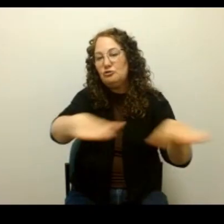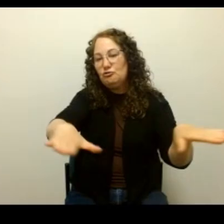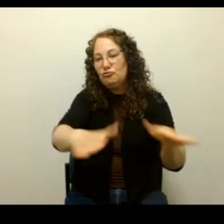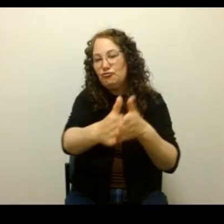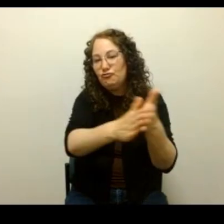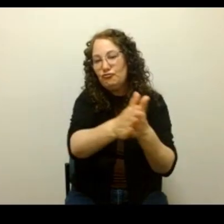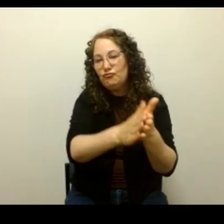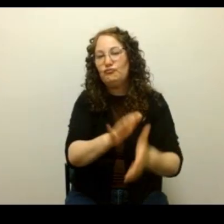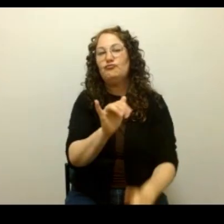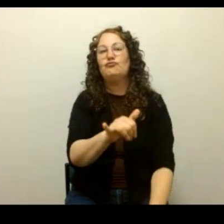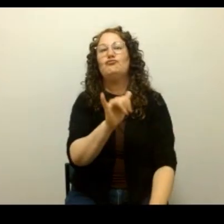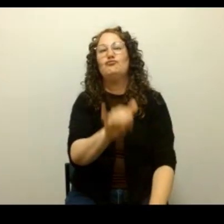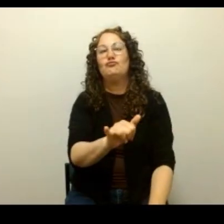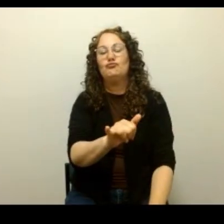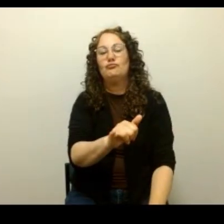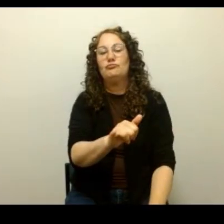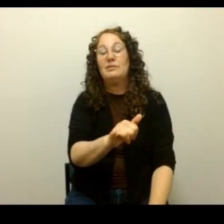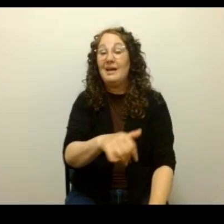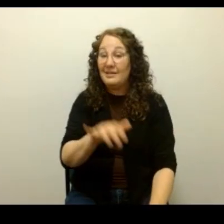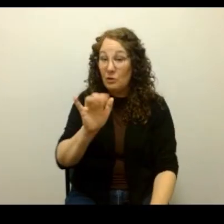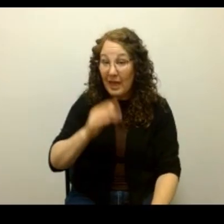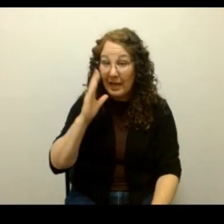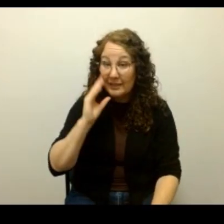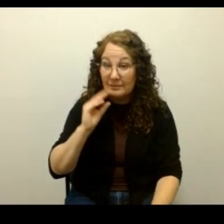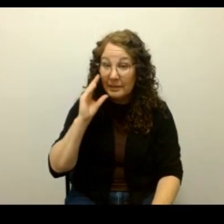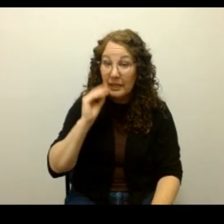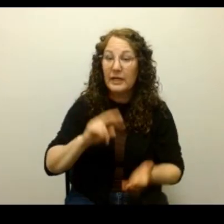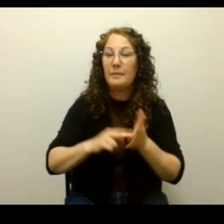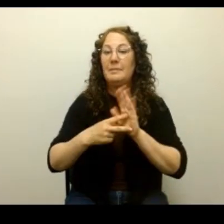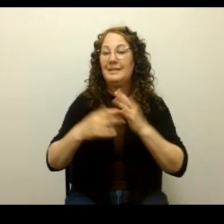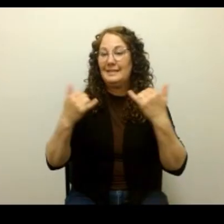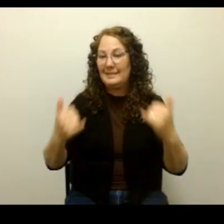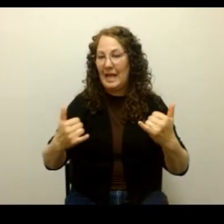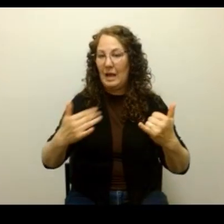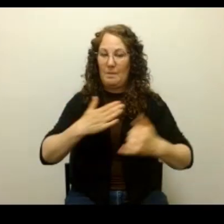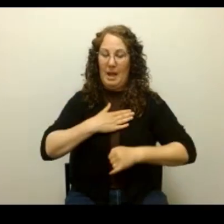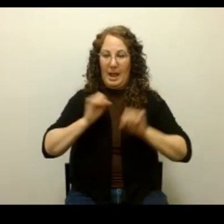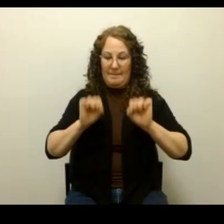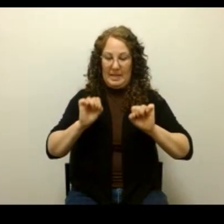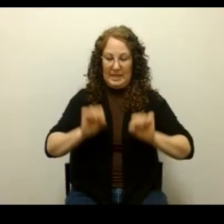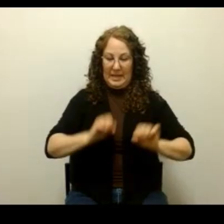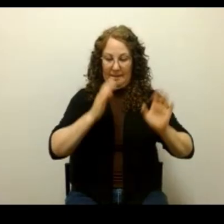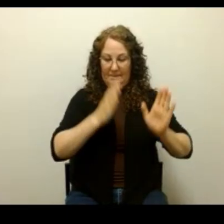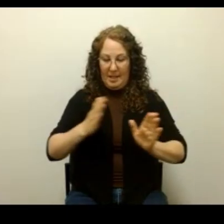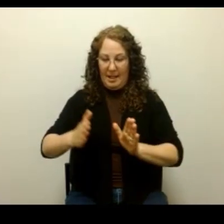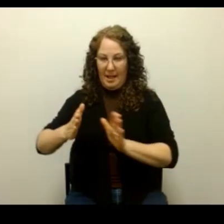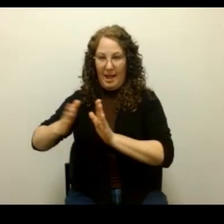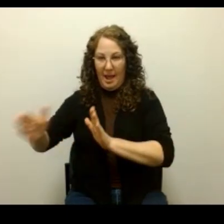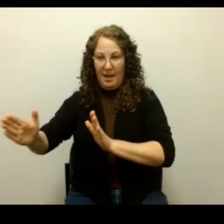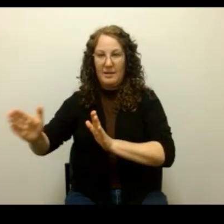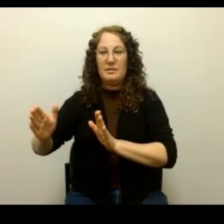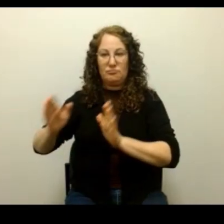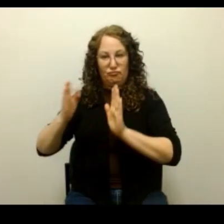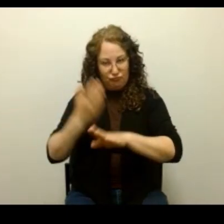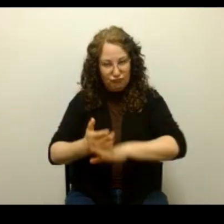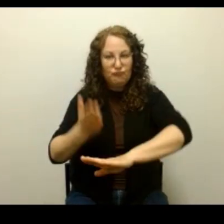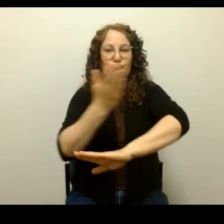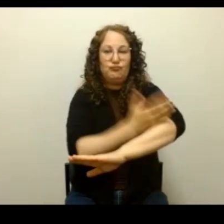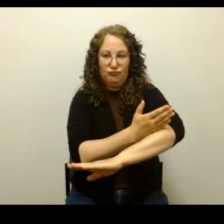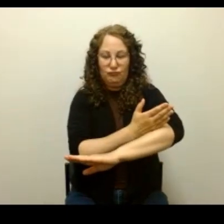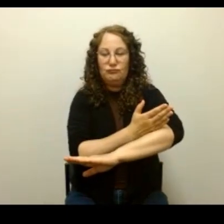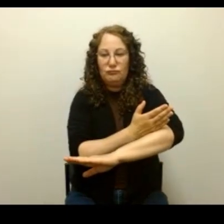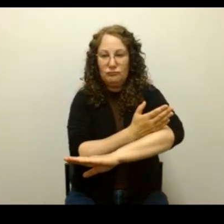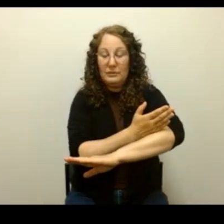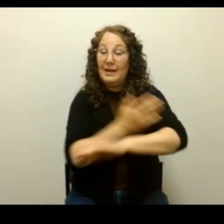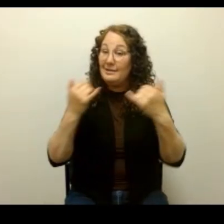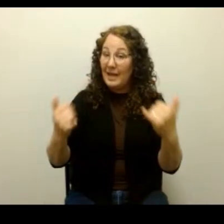this experience, I have significantly developed my ability to plan a lesson as an early childhood educator. I